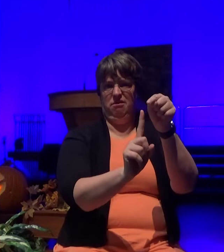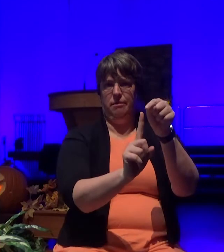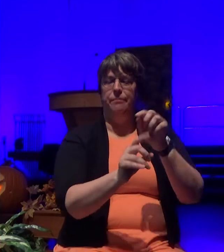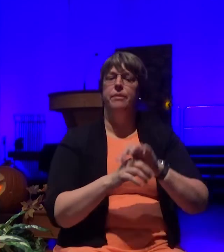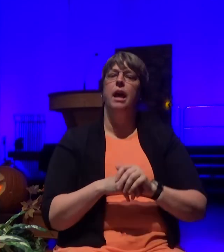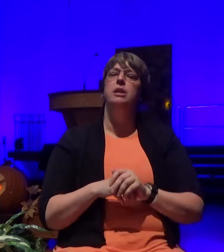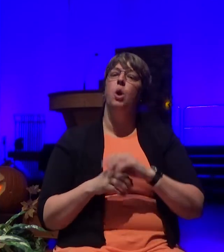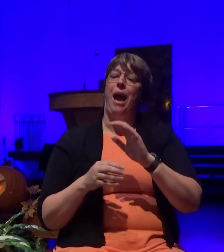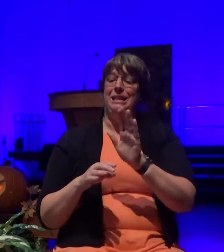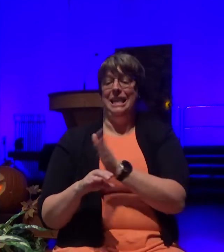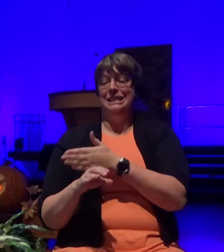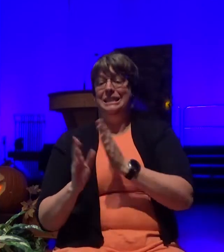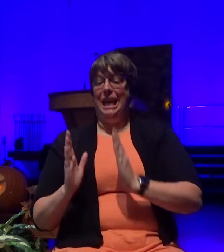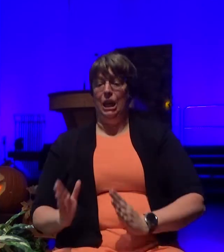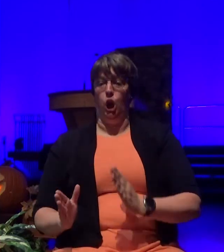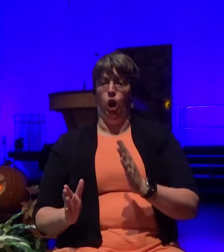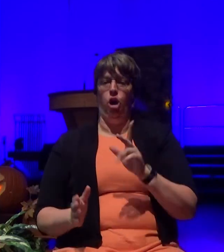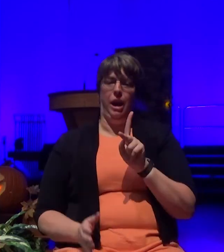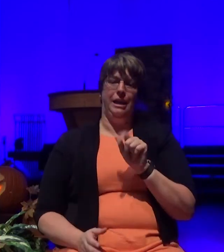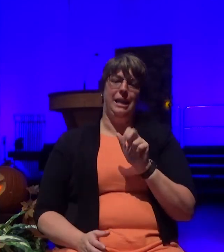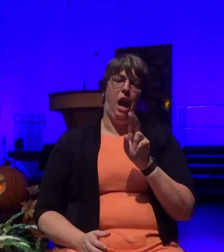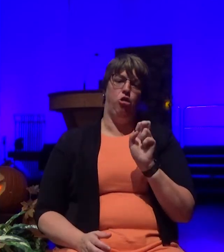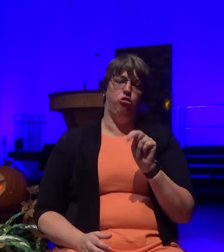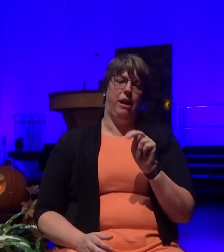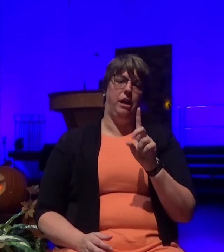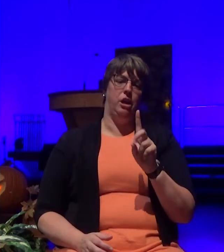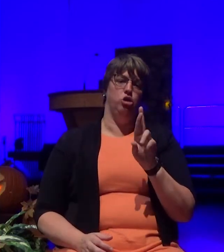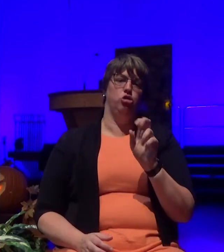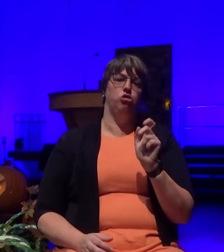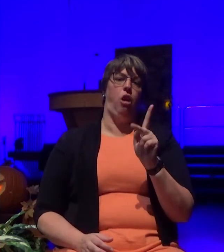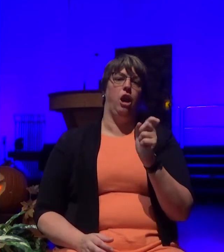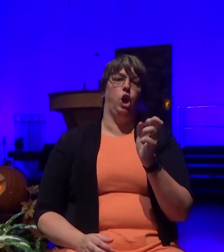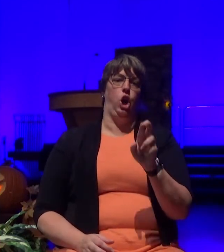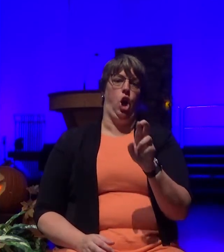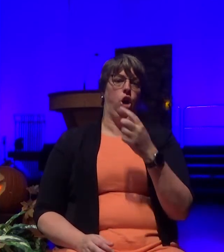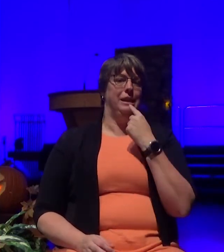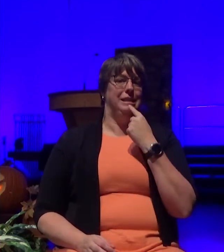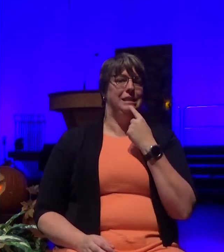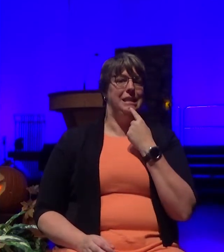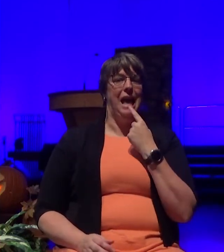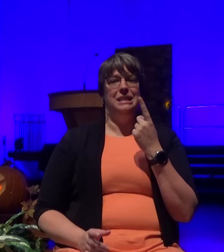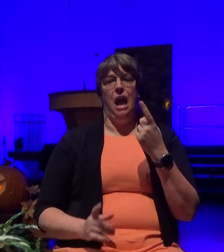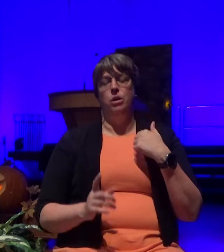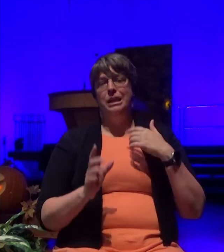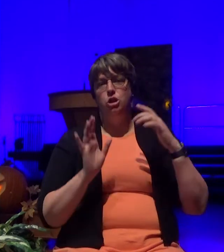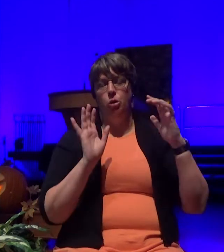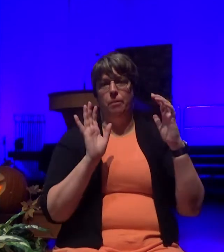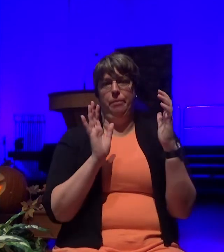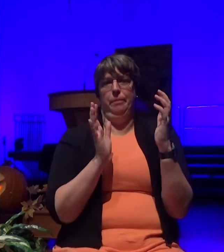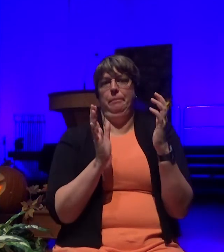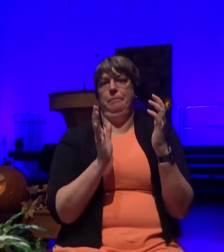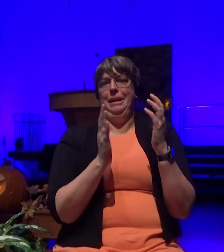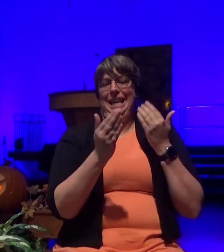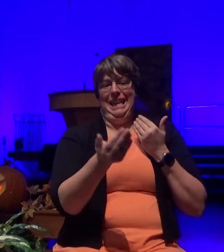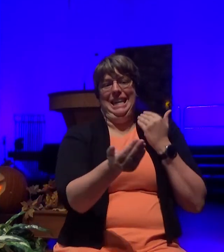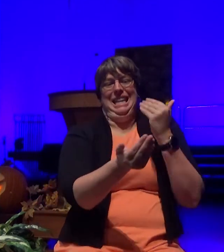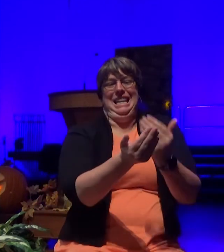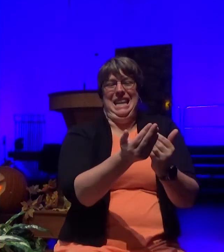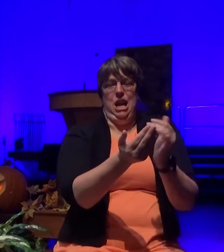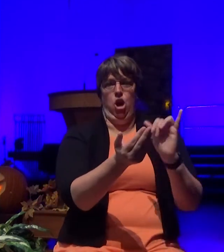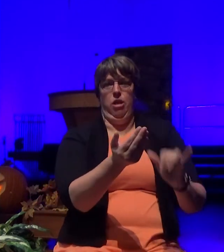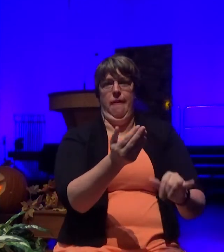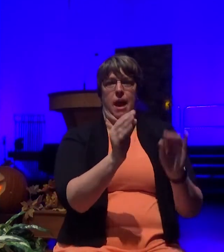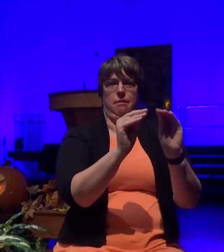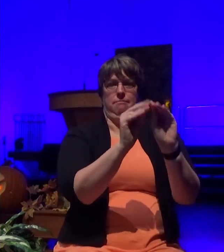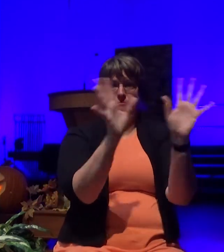puts it, she has a song about being your big, bright, brilliant beam of radiant light shining. I like that song. Try